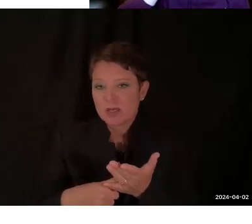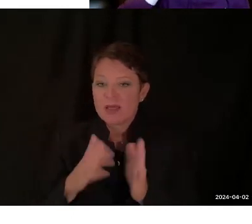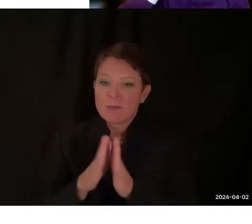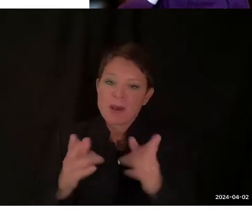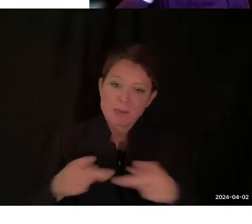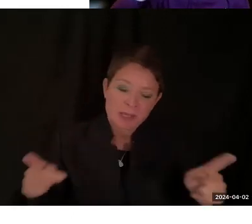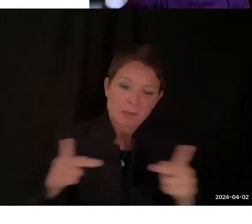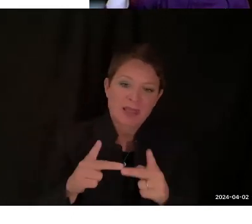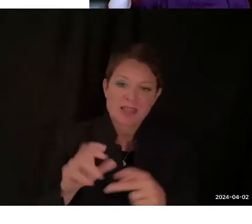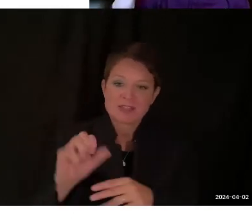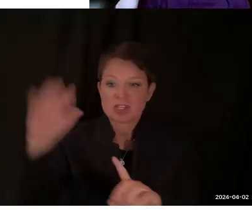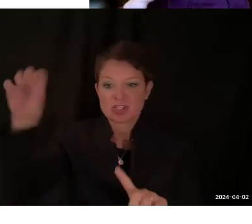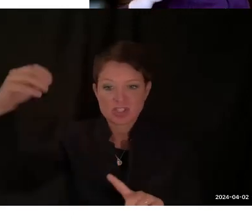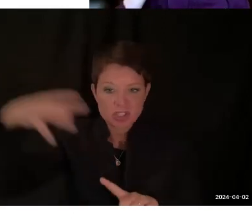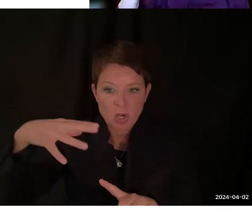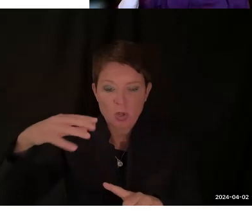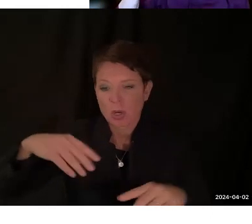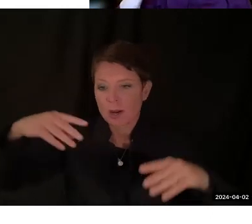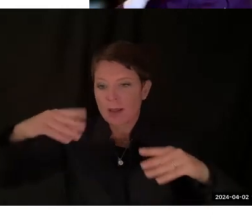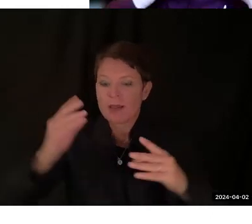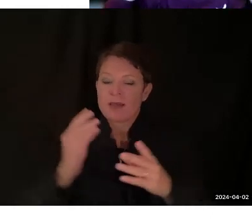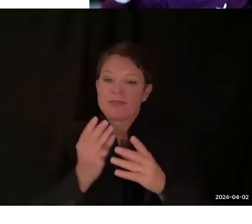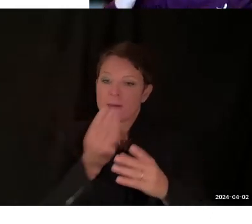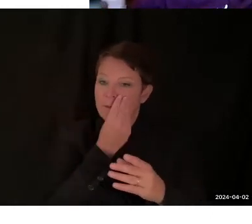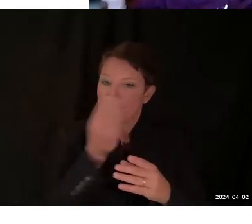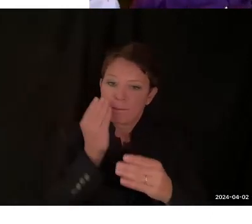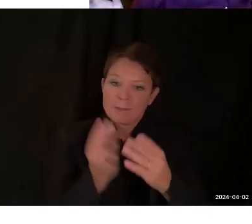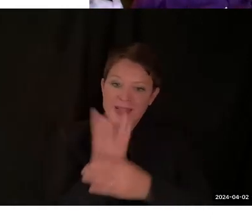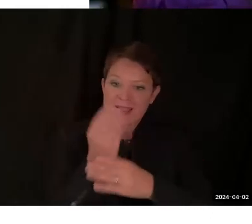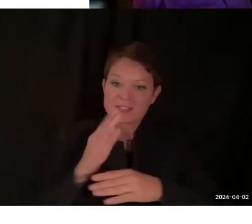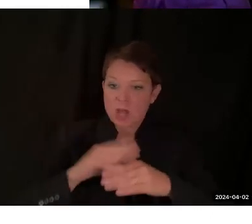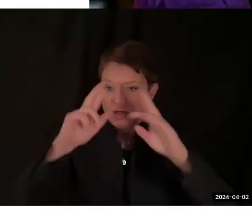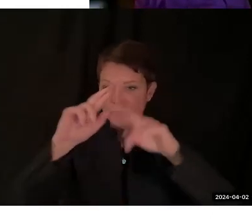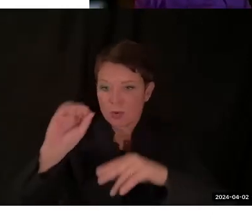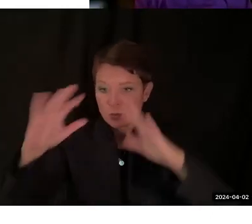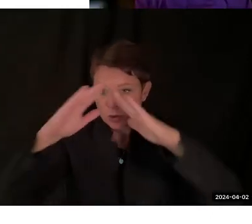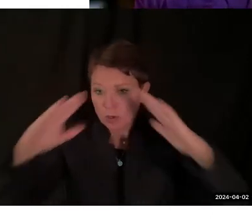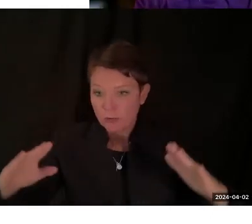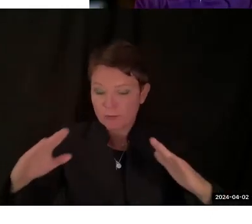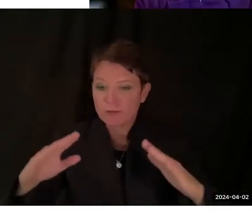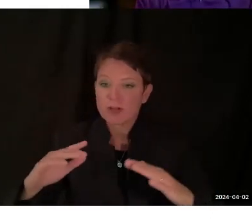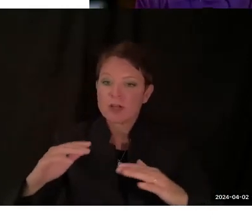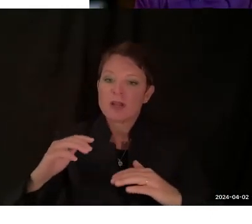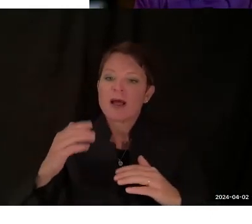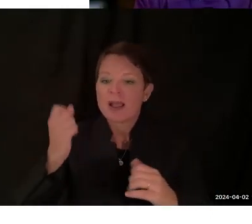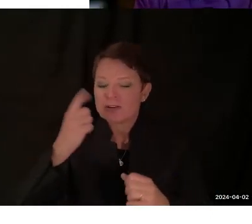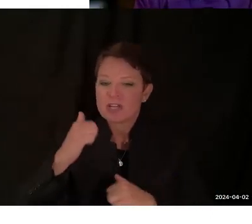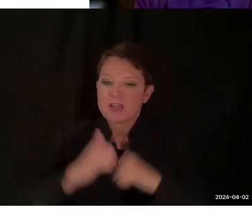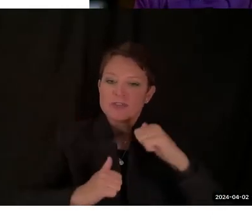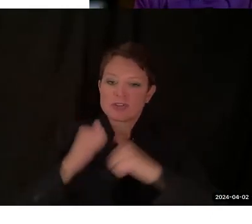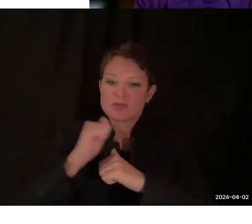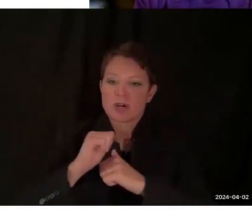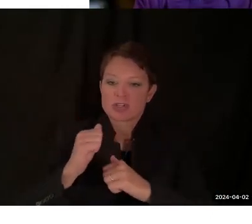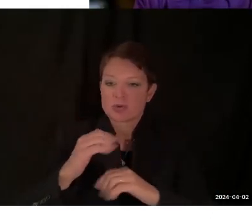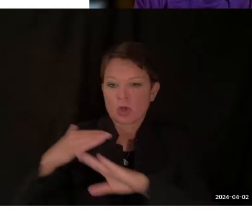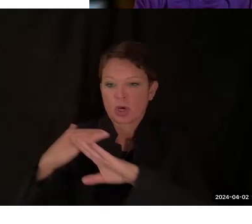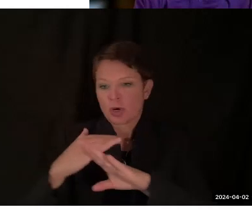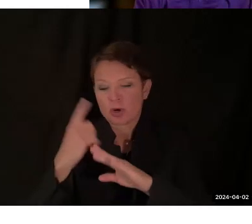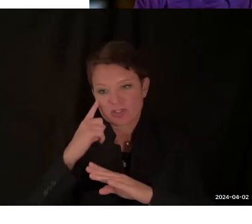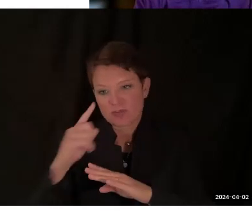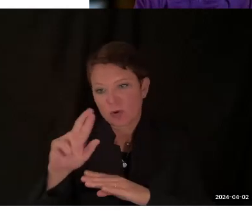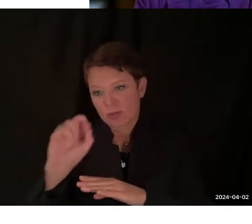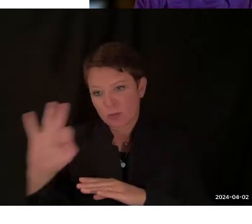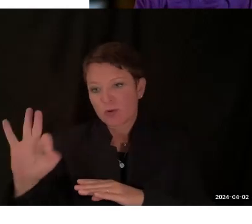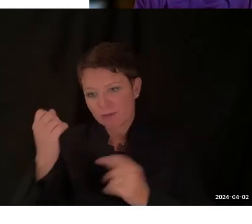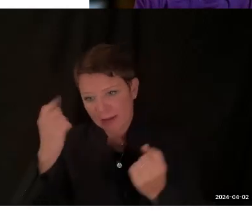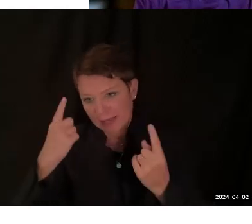the solar and the plantings on the roof. I appreciate there could be structural hurdles to the roof.